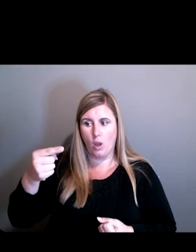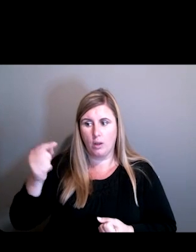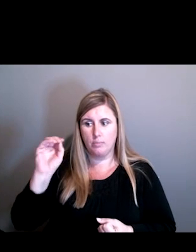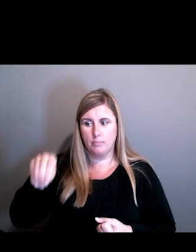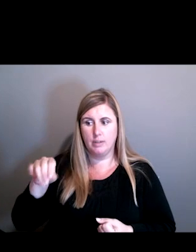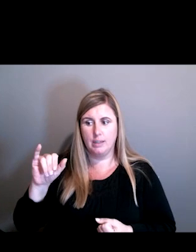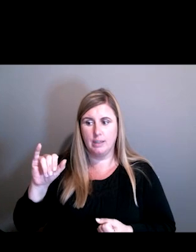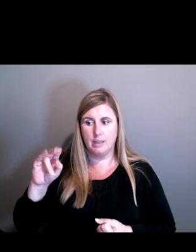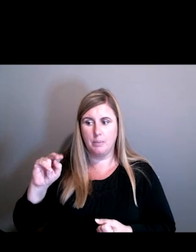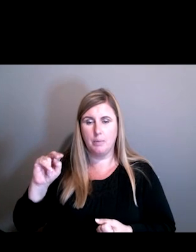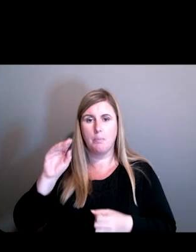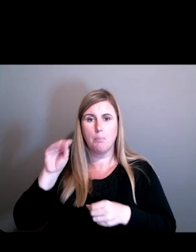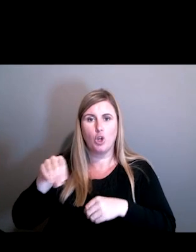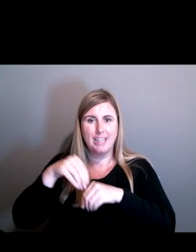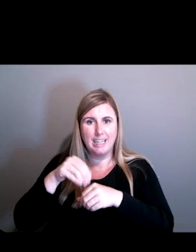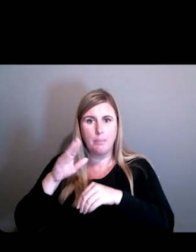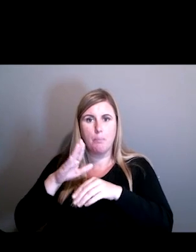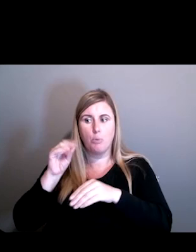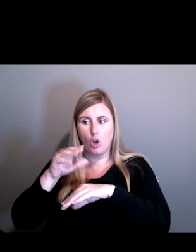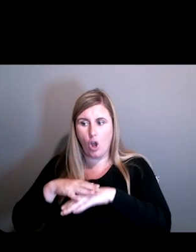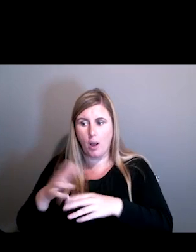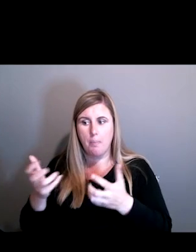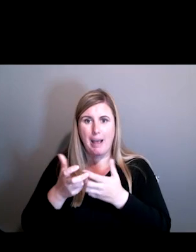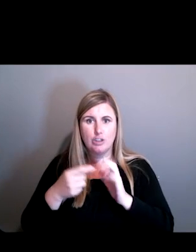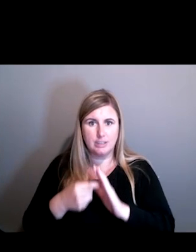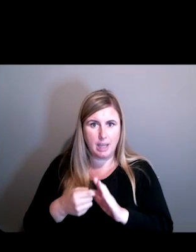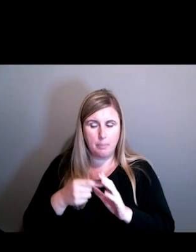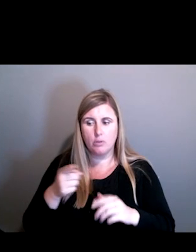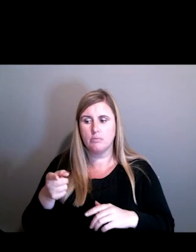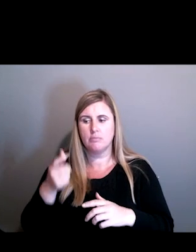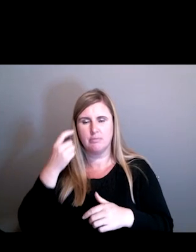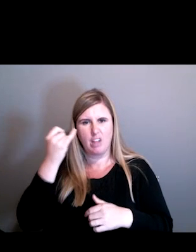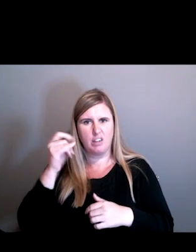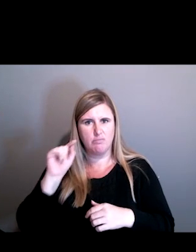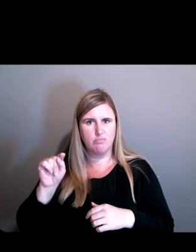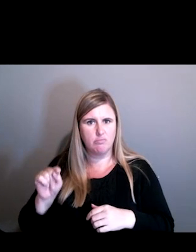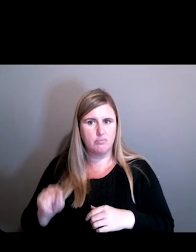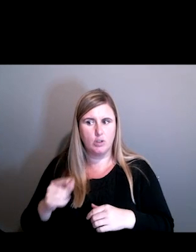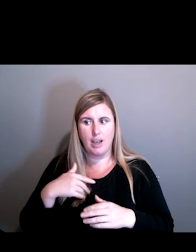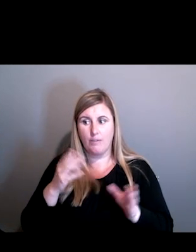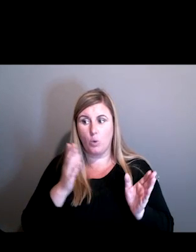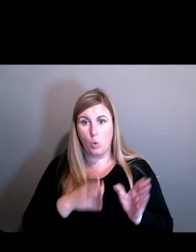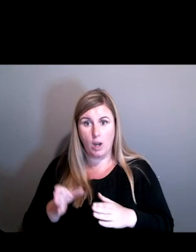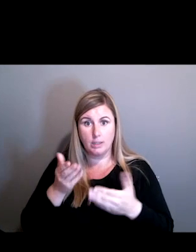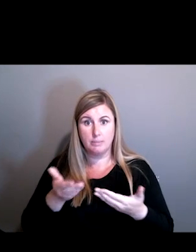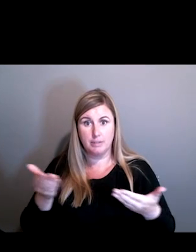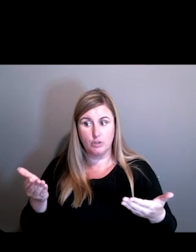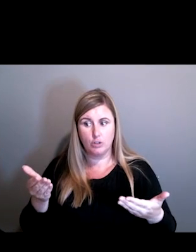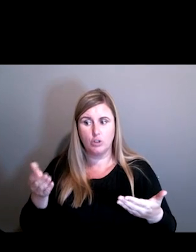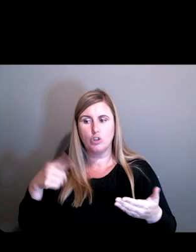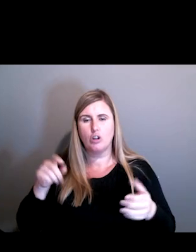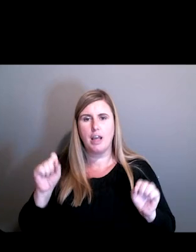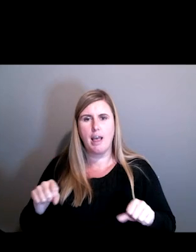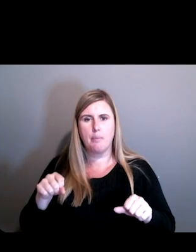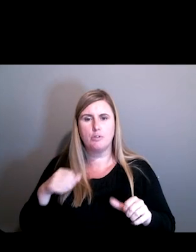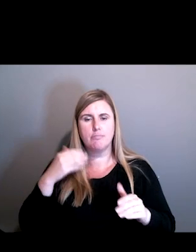bins. All of these in bin 1 are put on tasks. These are all match to sample tasks, and so you get the idea that if you